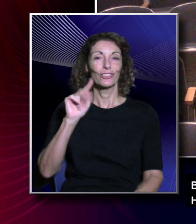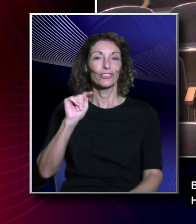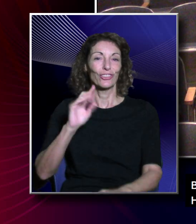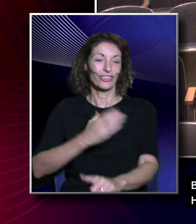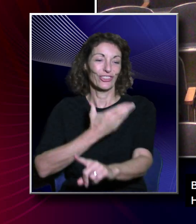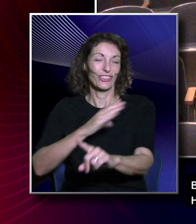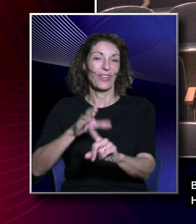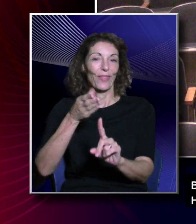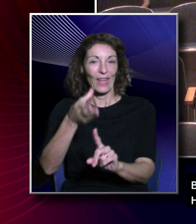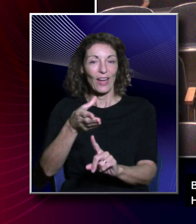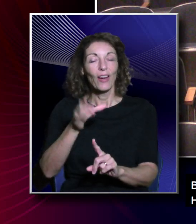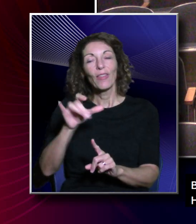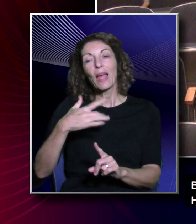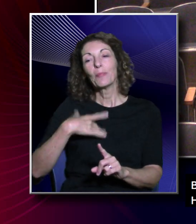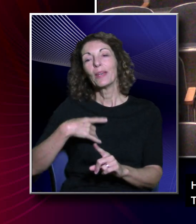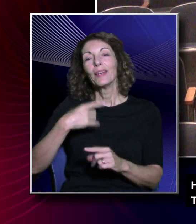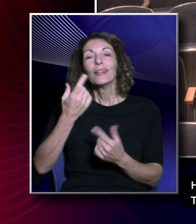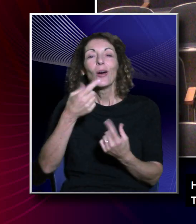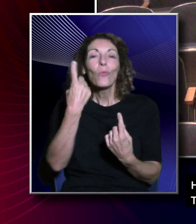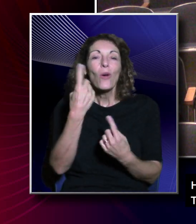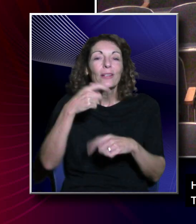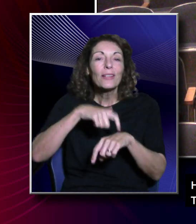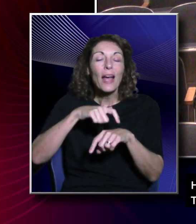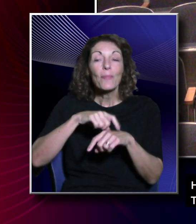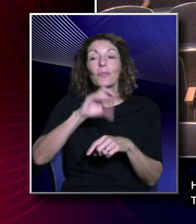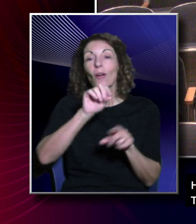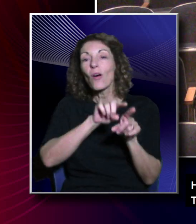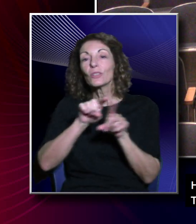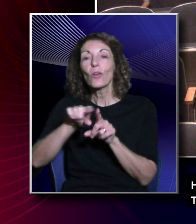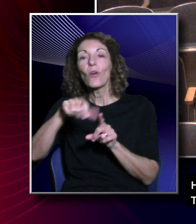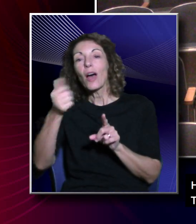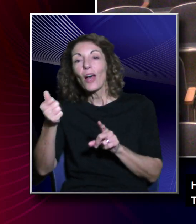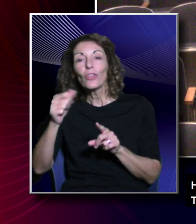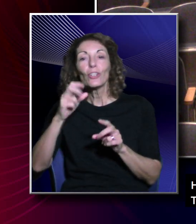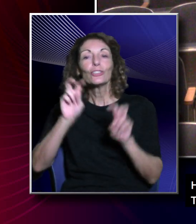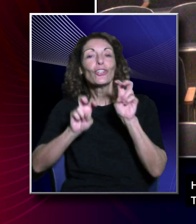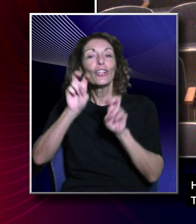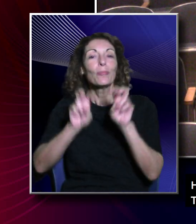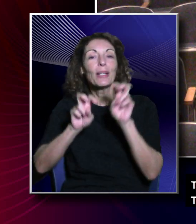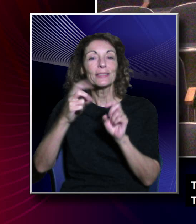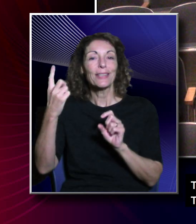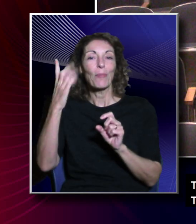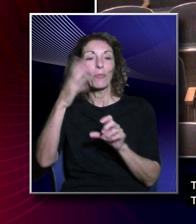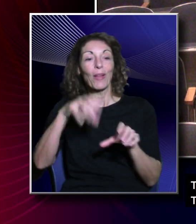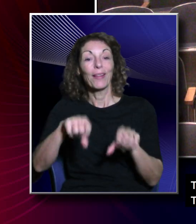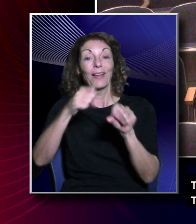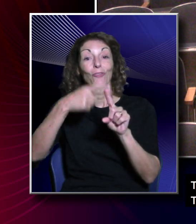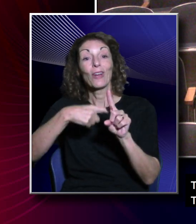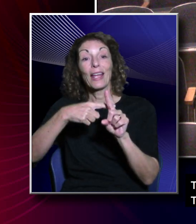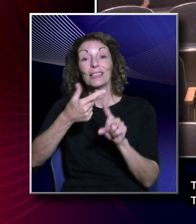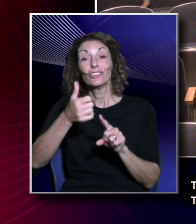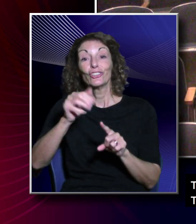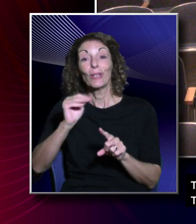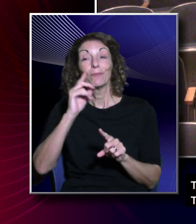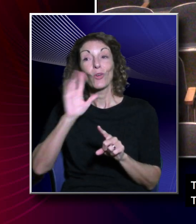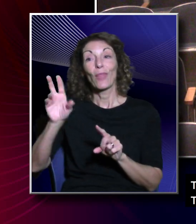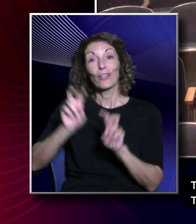There's also a go ball tournament that Savvy is holding in our gym, and that's what those contracts are referring to.